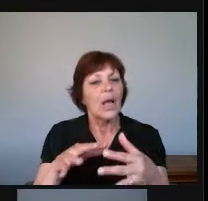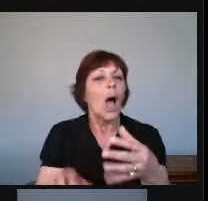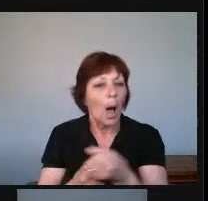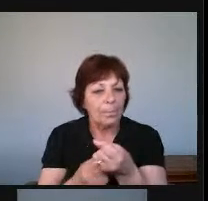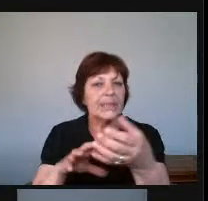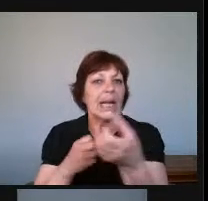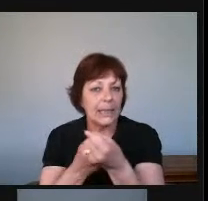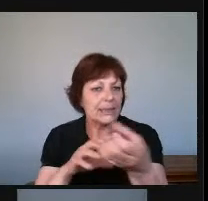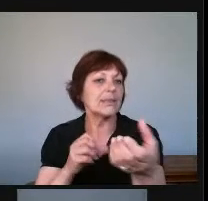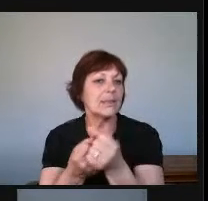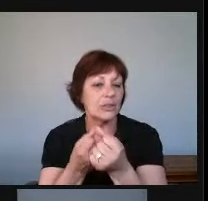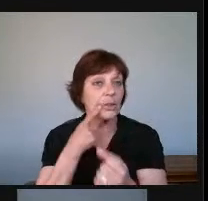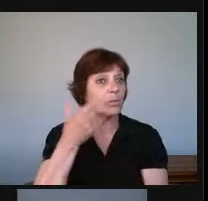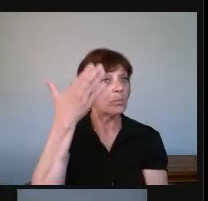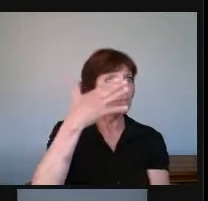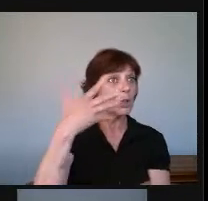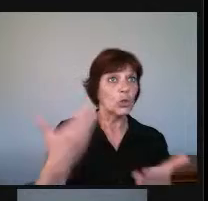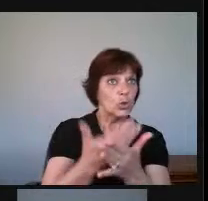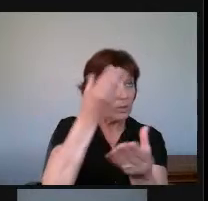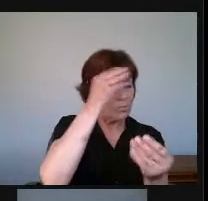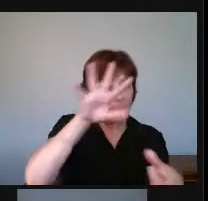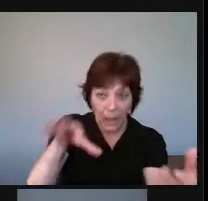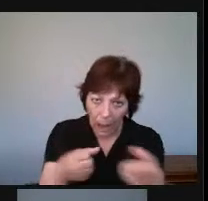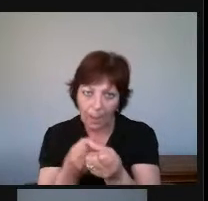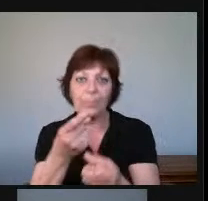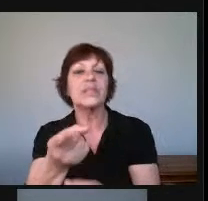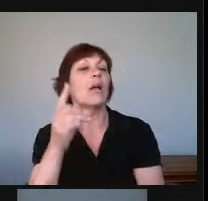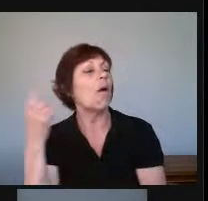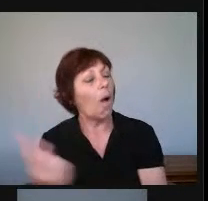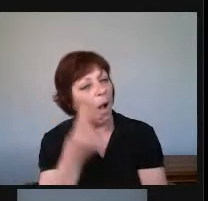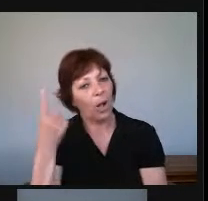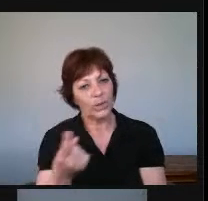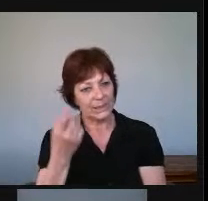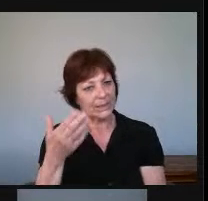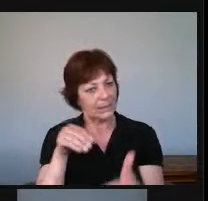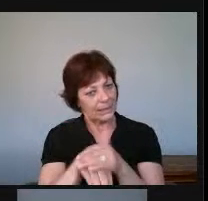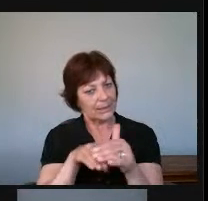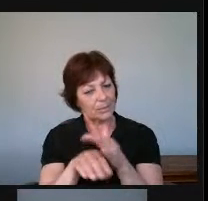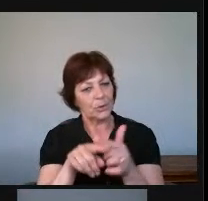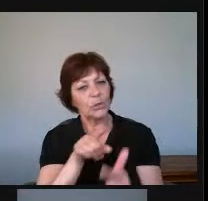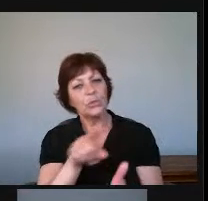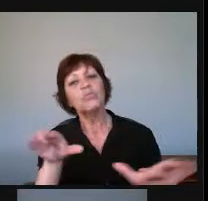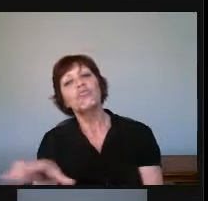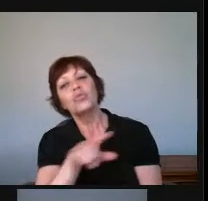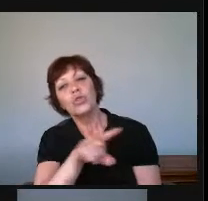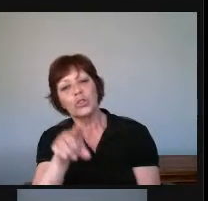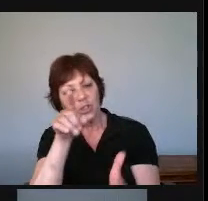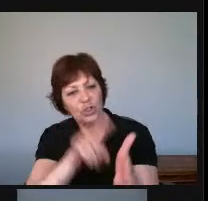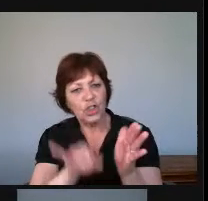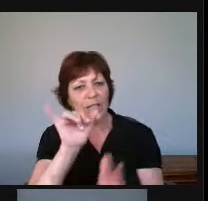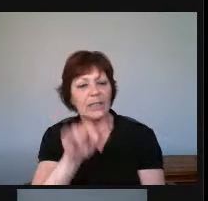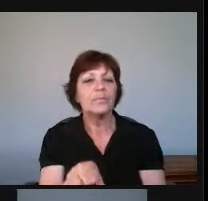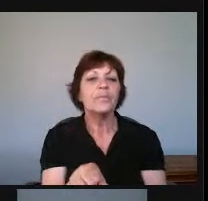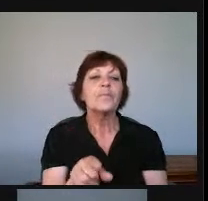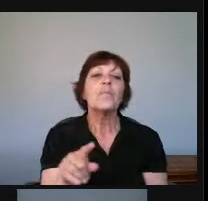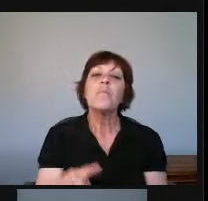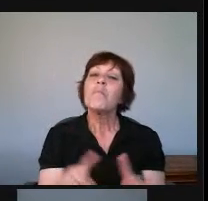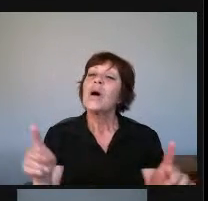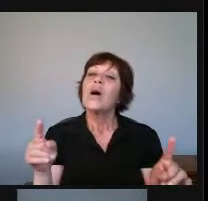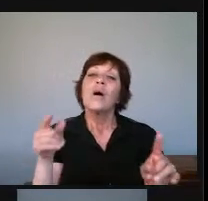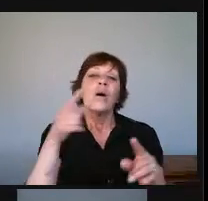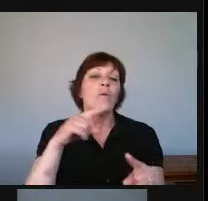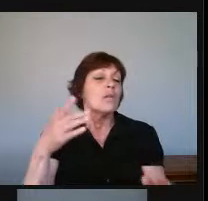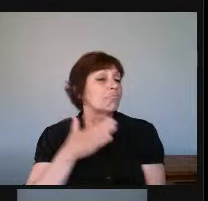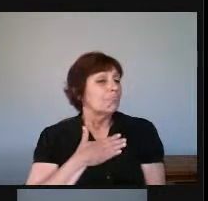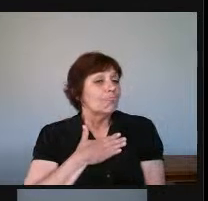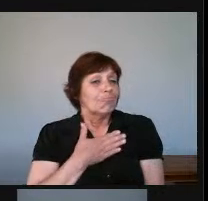between presentations, that information is always accessible to people. So I encourage you to do that as well. But we are more than